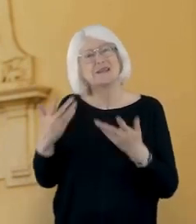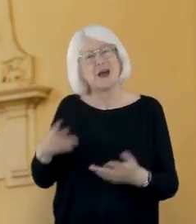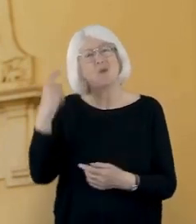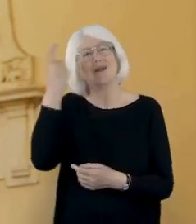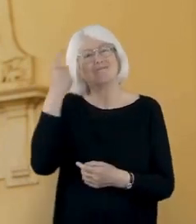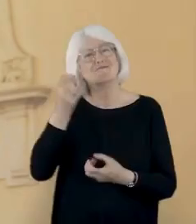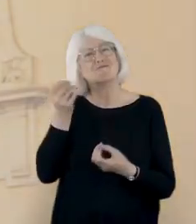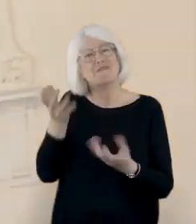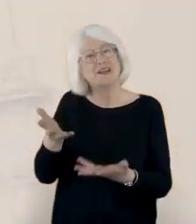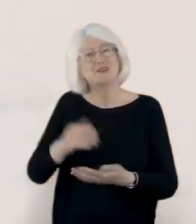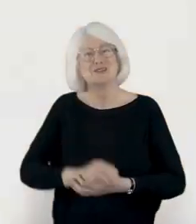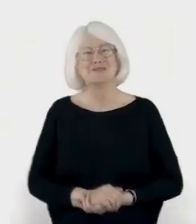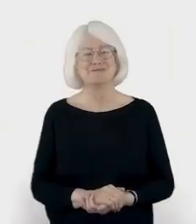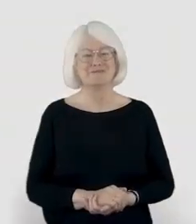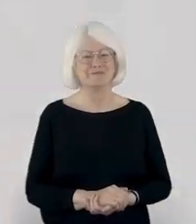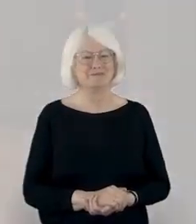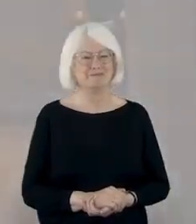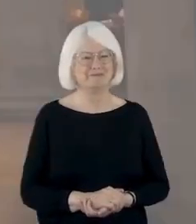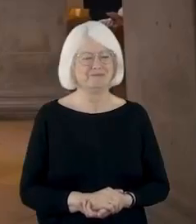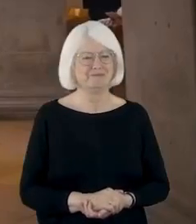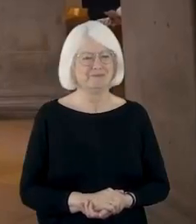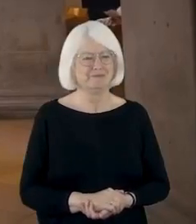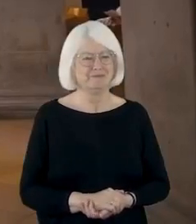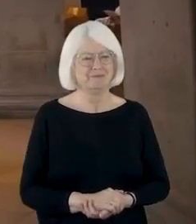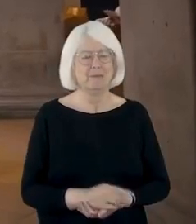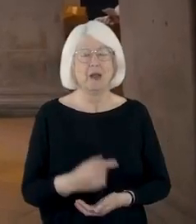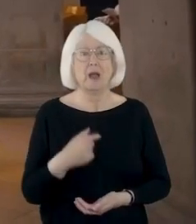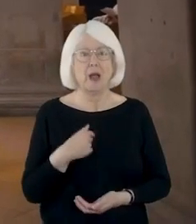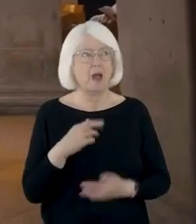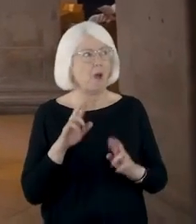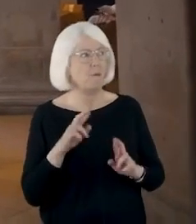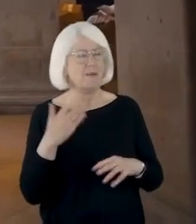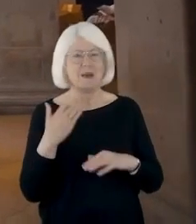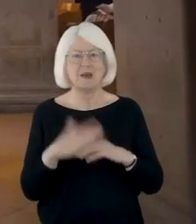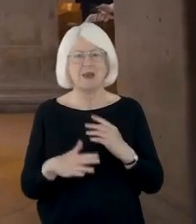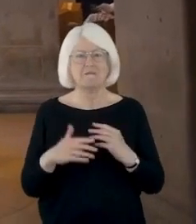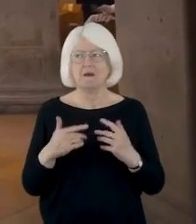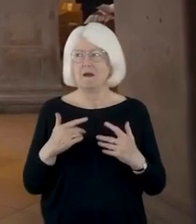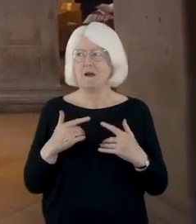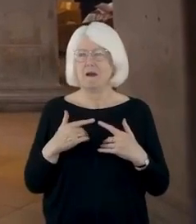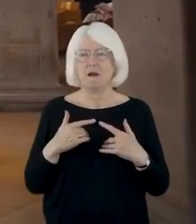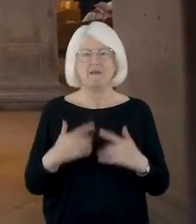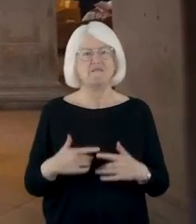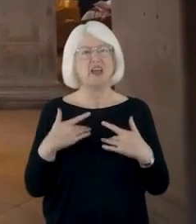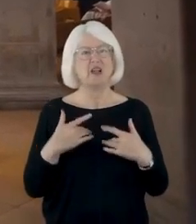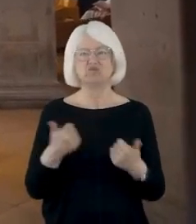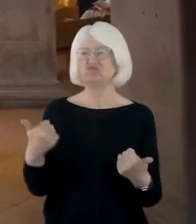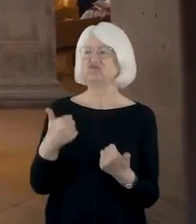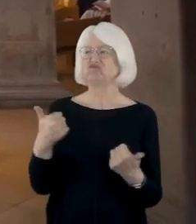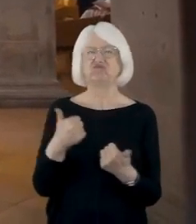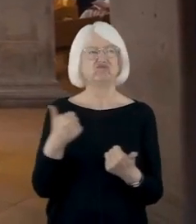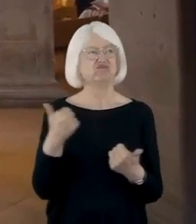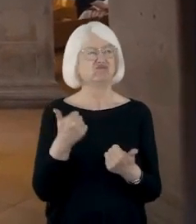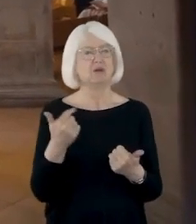a reflection. I hope I never lose the sense of awe and wonder that I first felt when I stepped